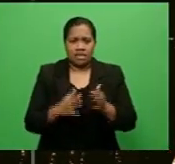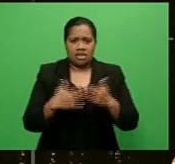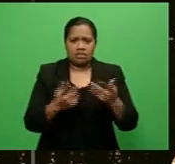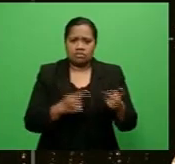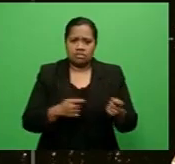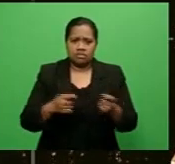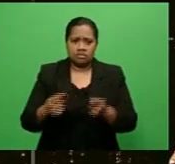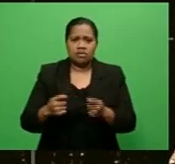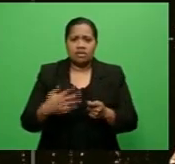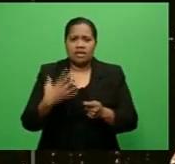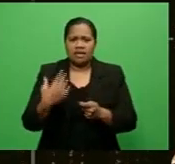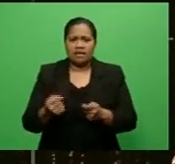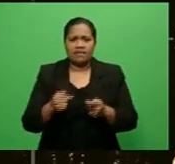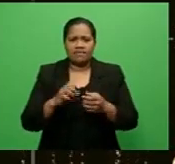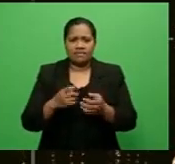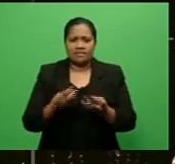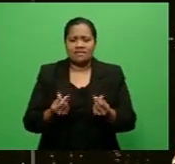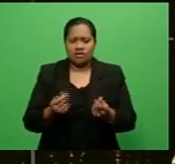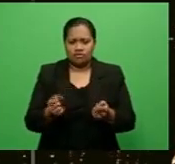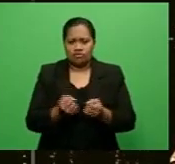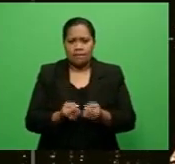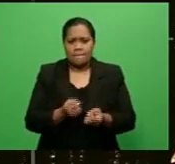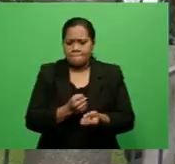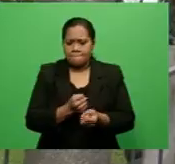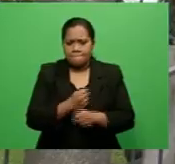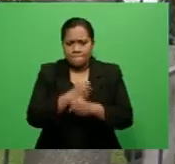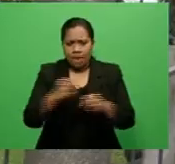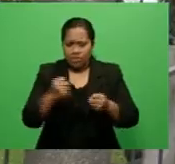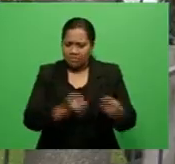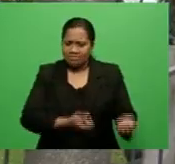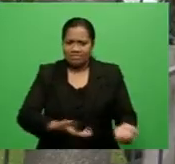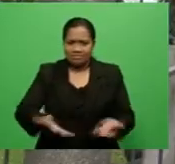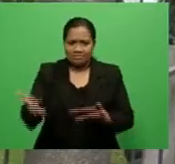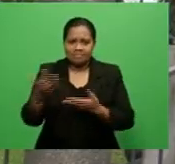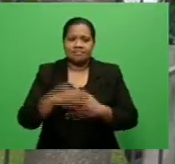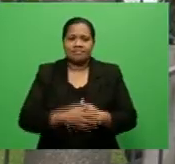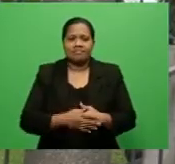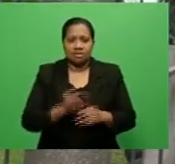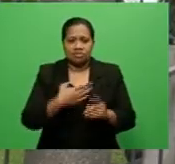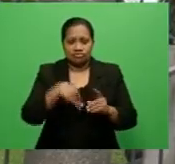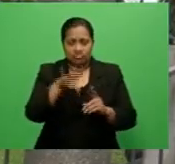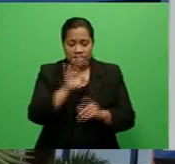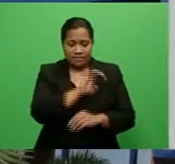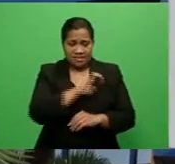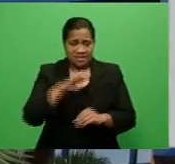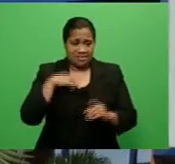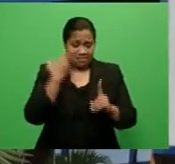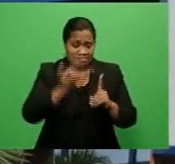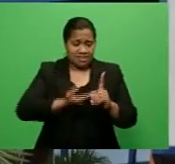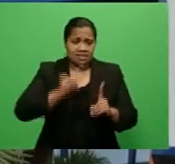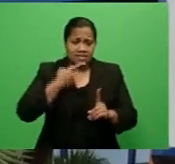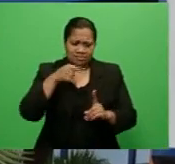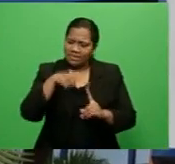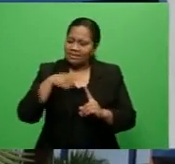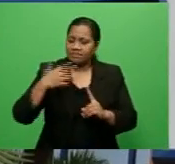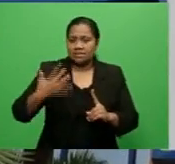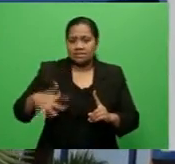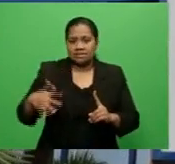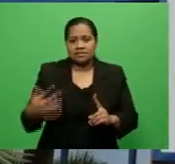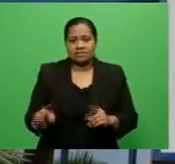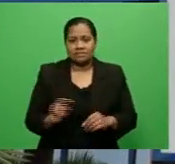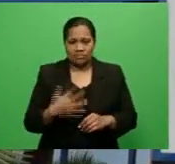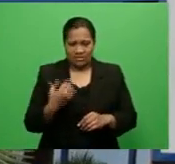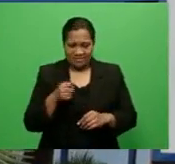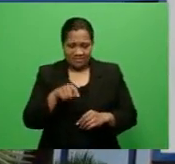to prepaid or cash power supply. Chief Executive Hasmukh Patel says it is an expensive affair to administer the